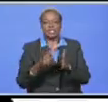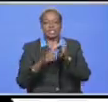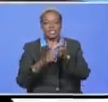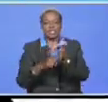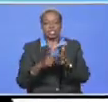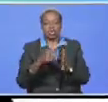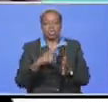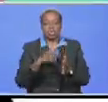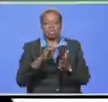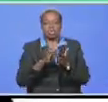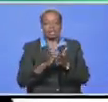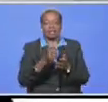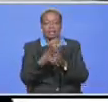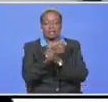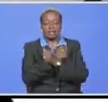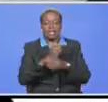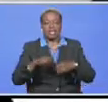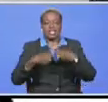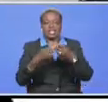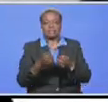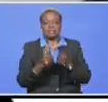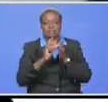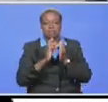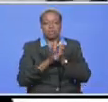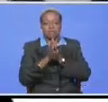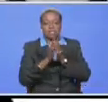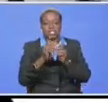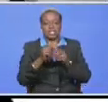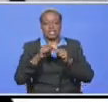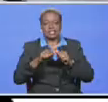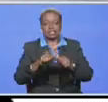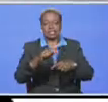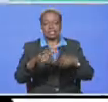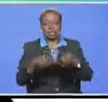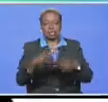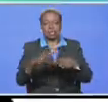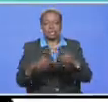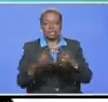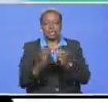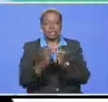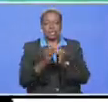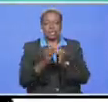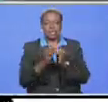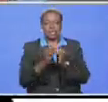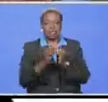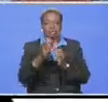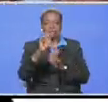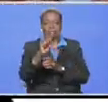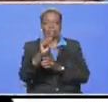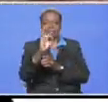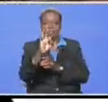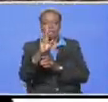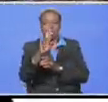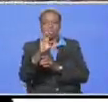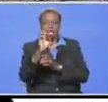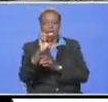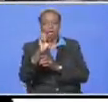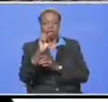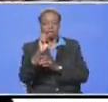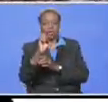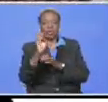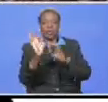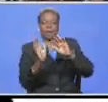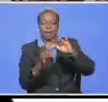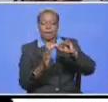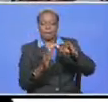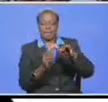it's like, you know, that gave me enough motivation to keep going and doing more. Well, Wind Up For Me is actually an Afrobeat song. I felt inspired to do some, you